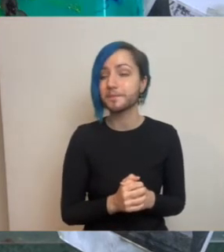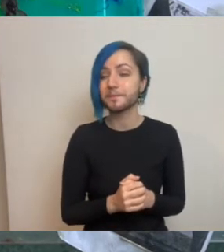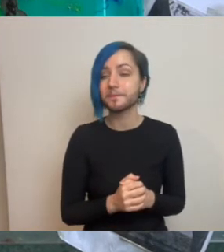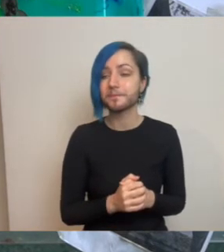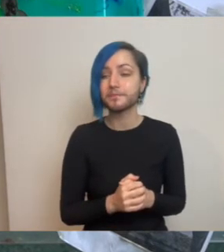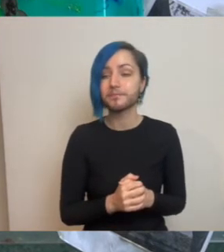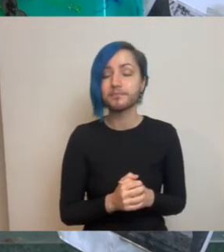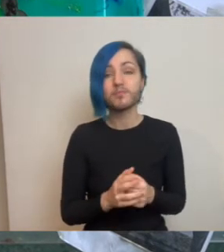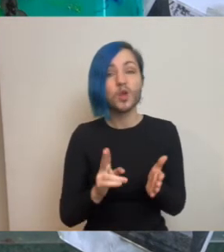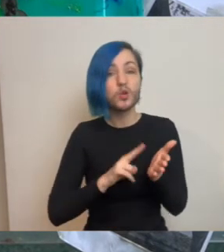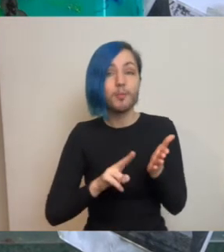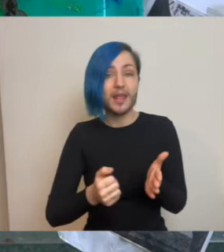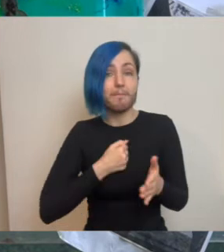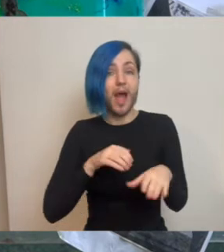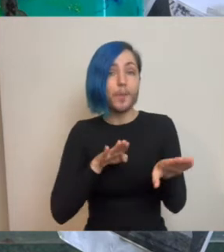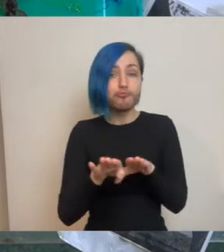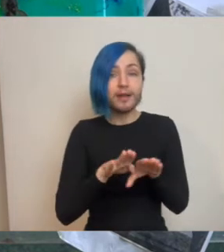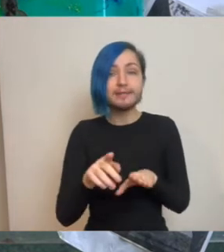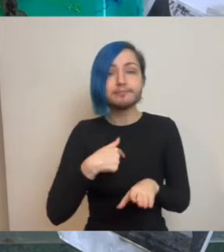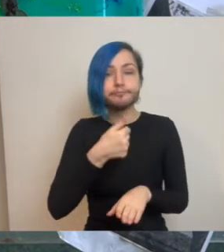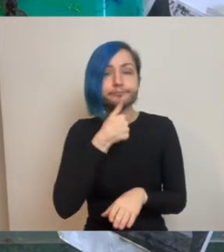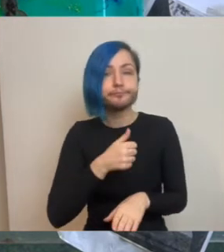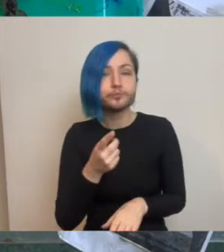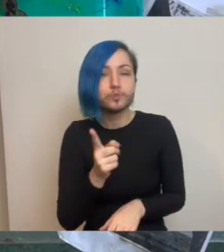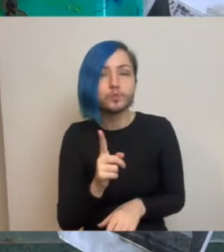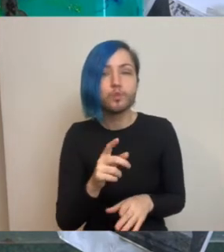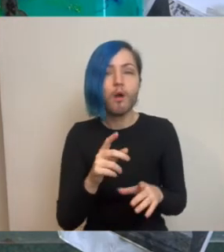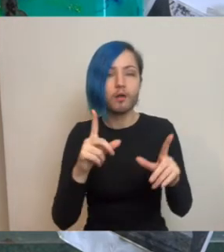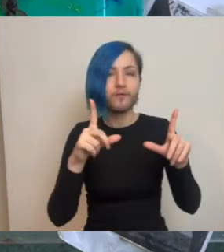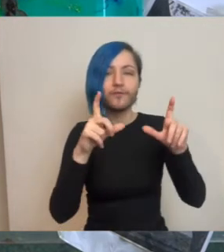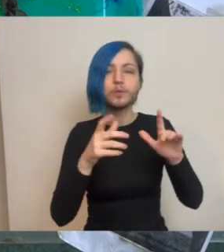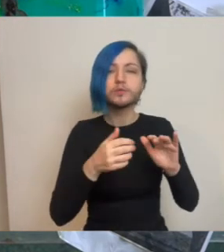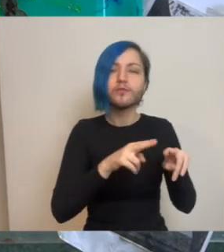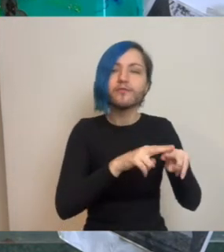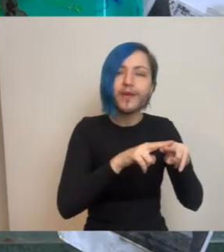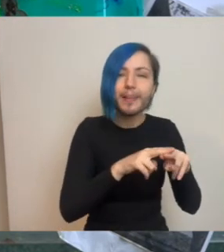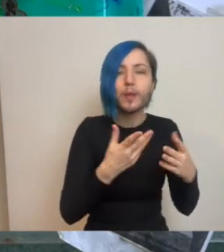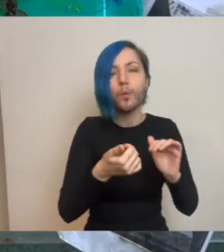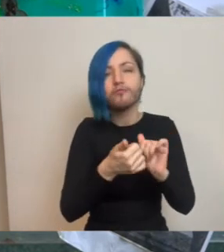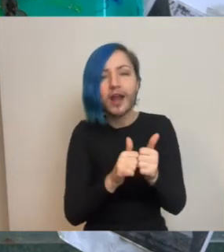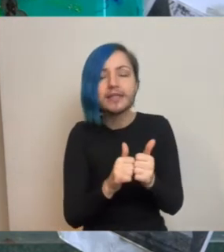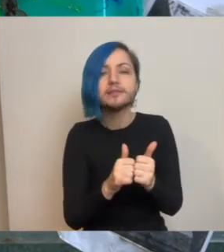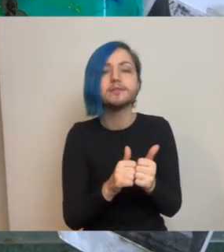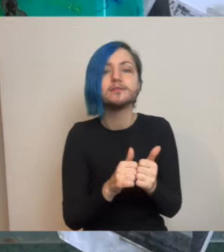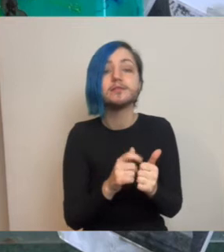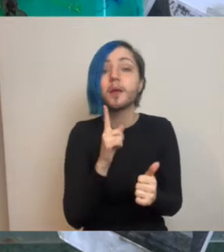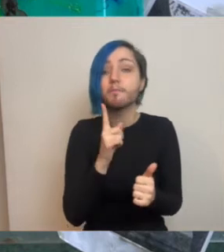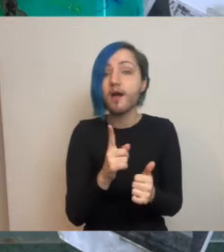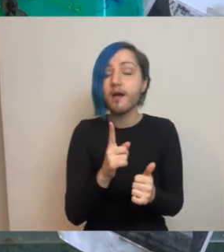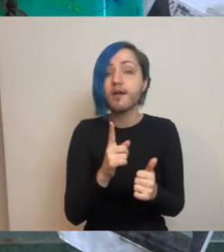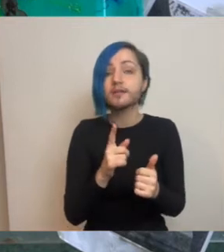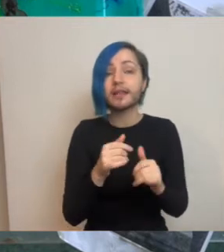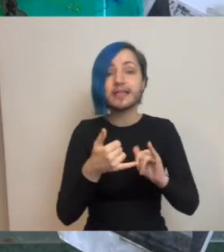Most of the time within my own practice, I tend to work from images of friends and family. However, they often